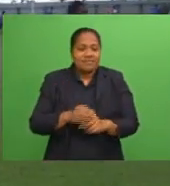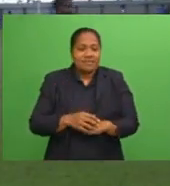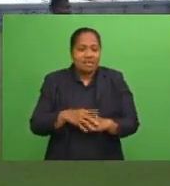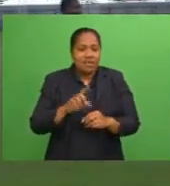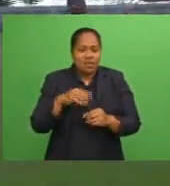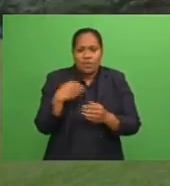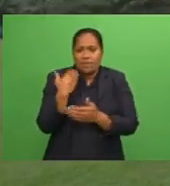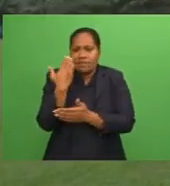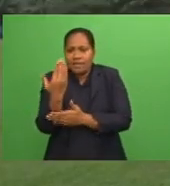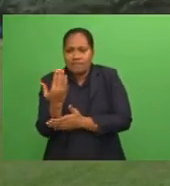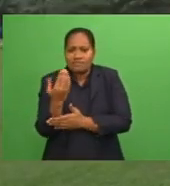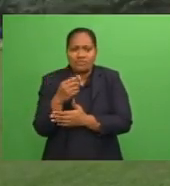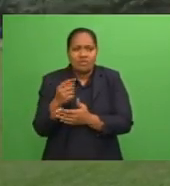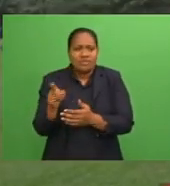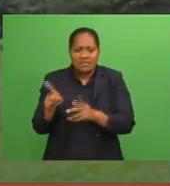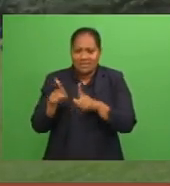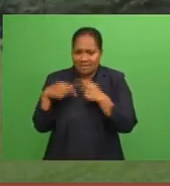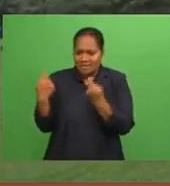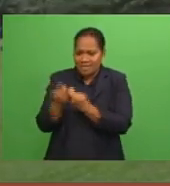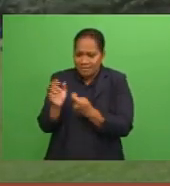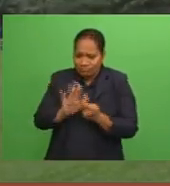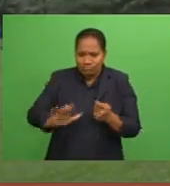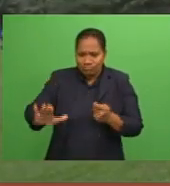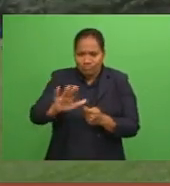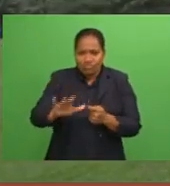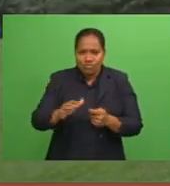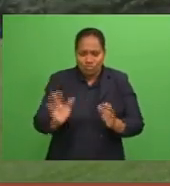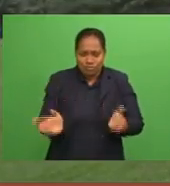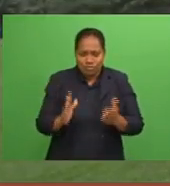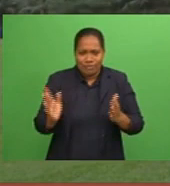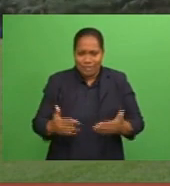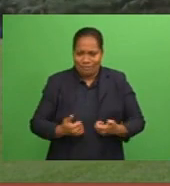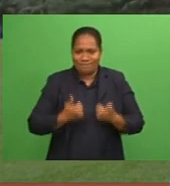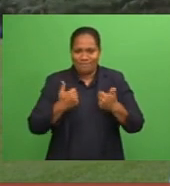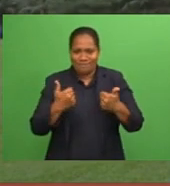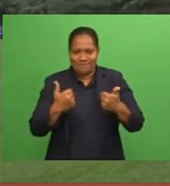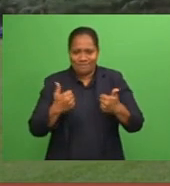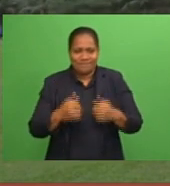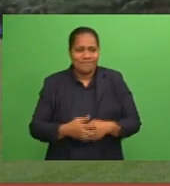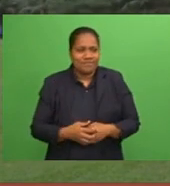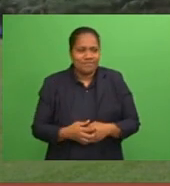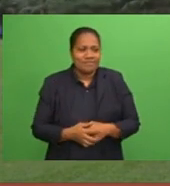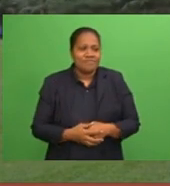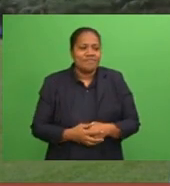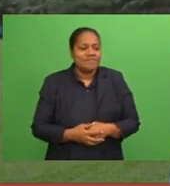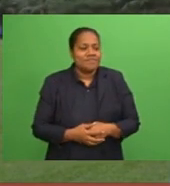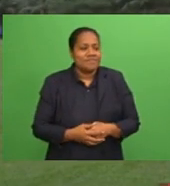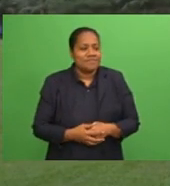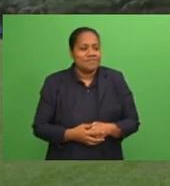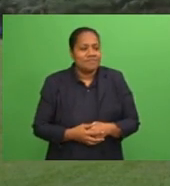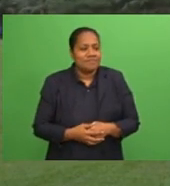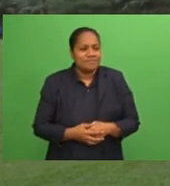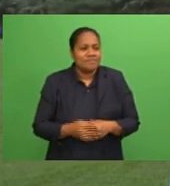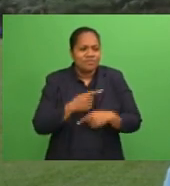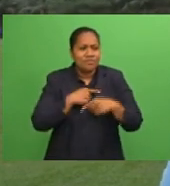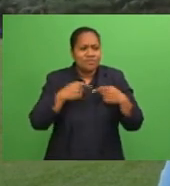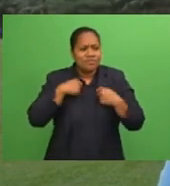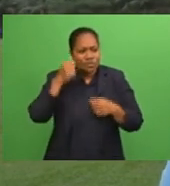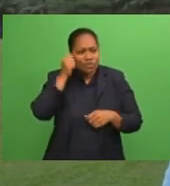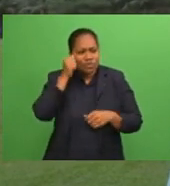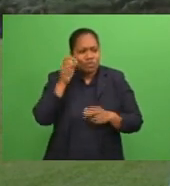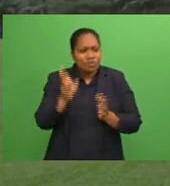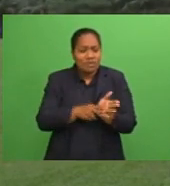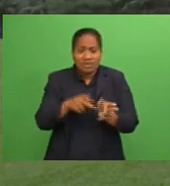to perform well. Our set plays and probably our forwards pack, because we know Nandrunga will be